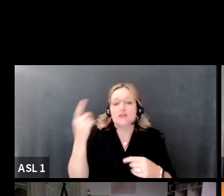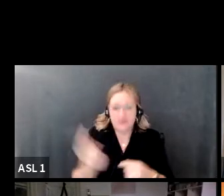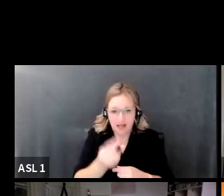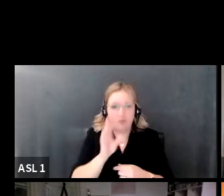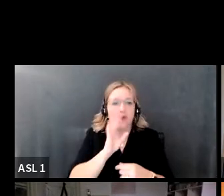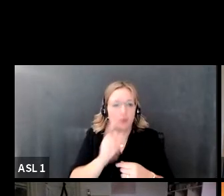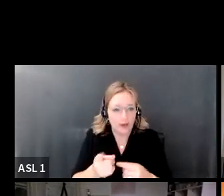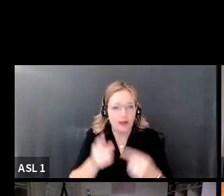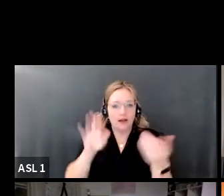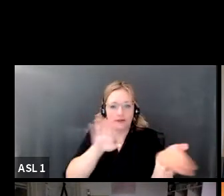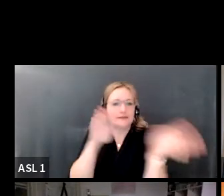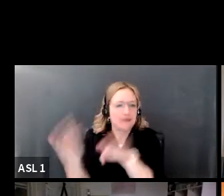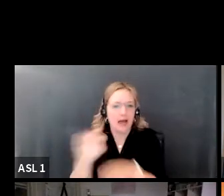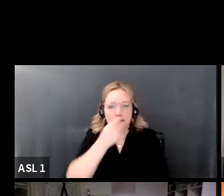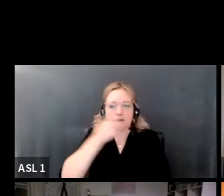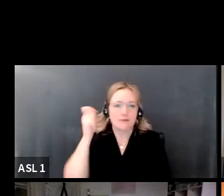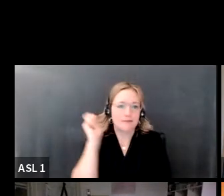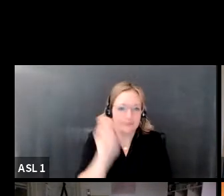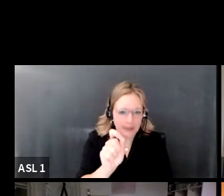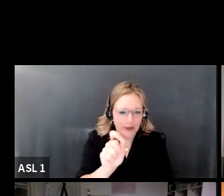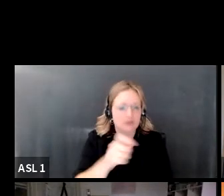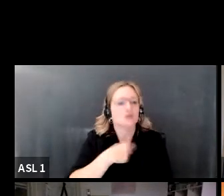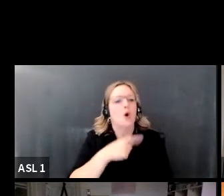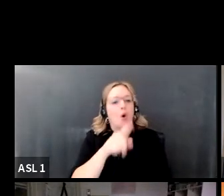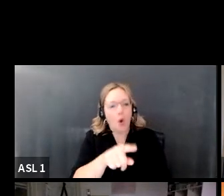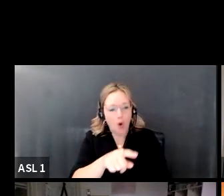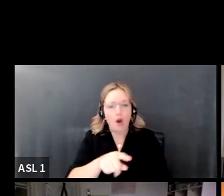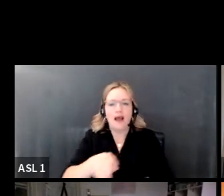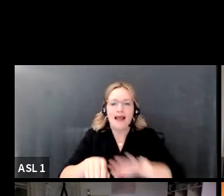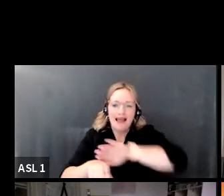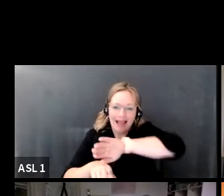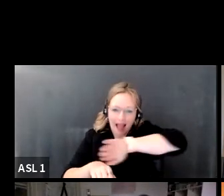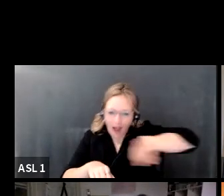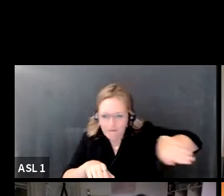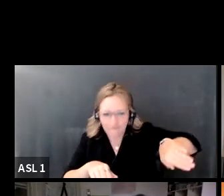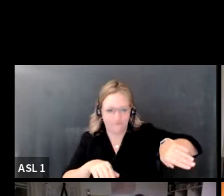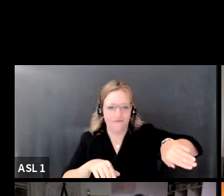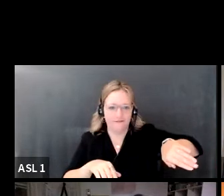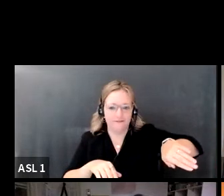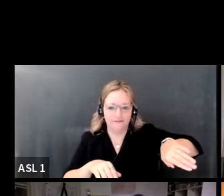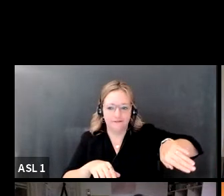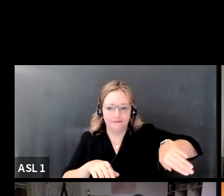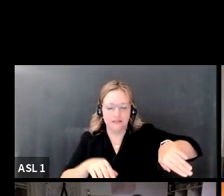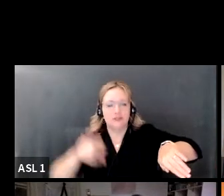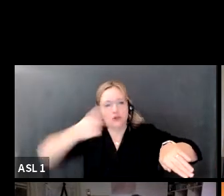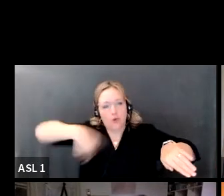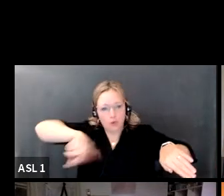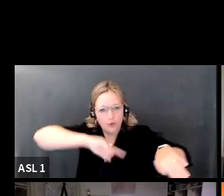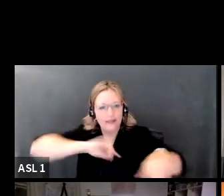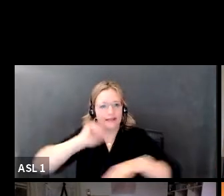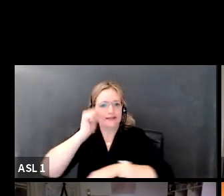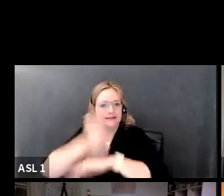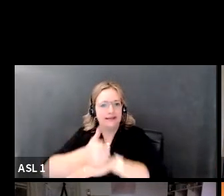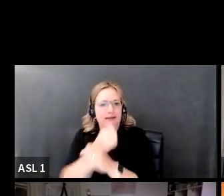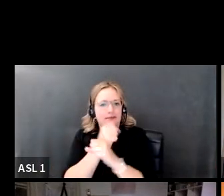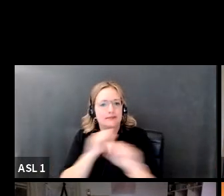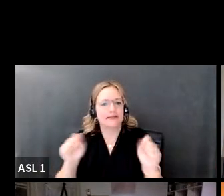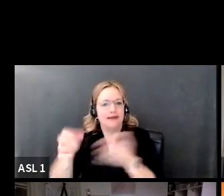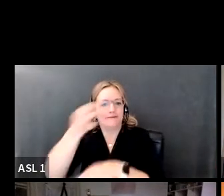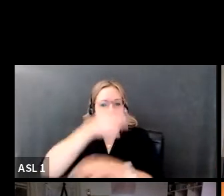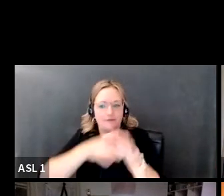we need you guys to remove yourself so that we can now have the space to create the safer alternatives we need the